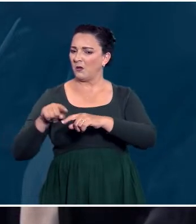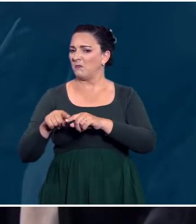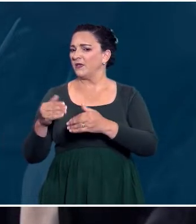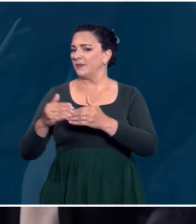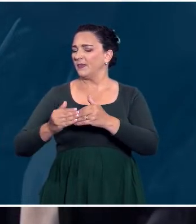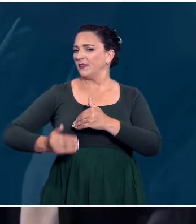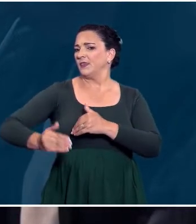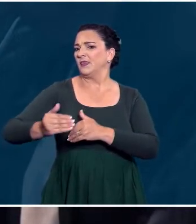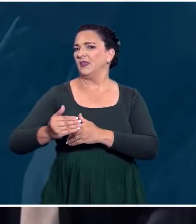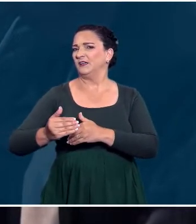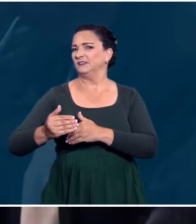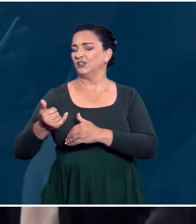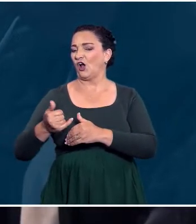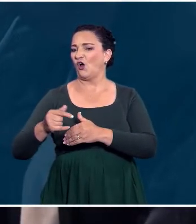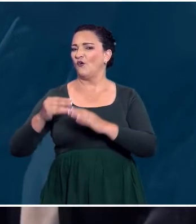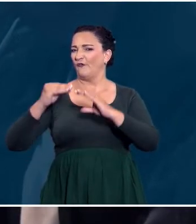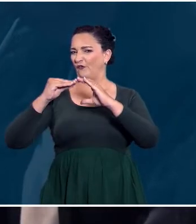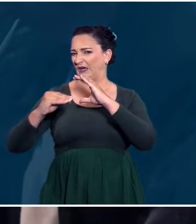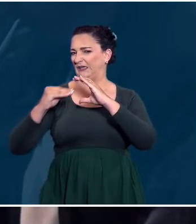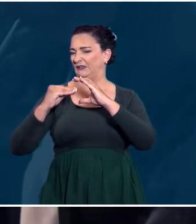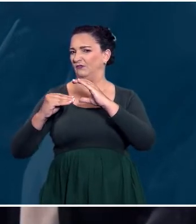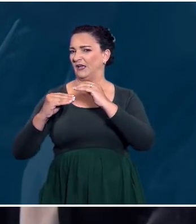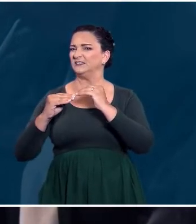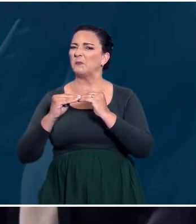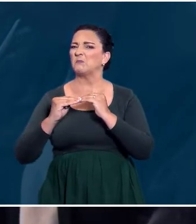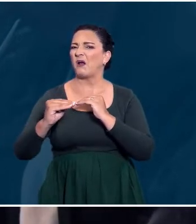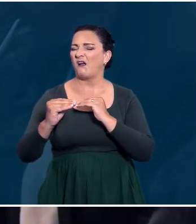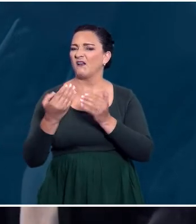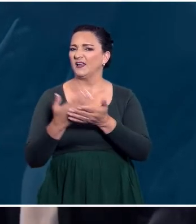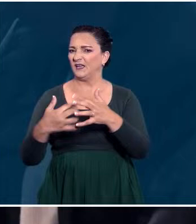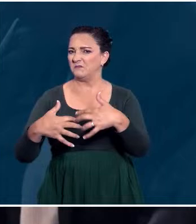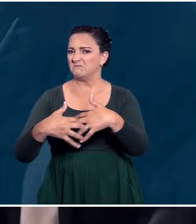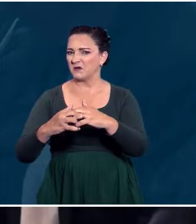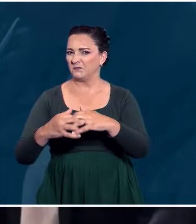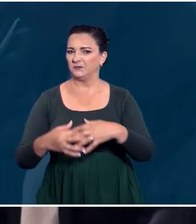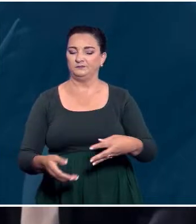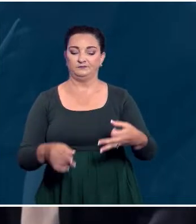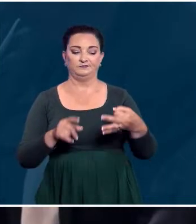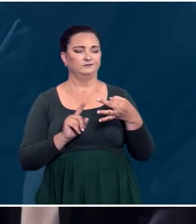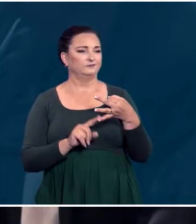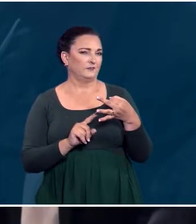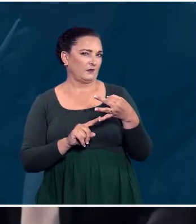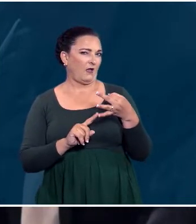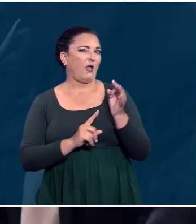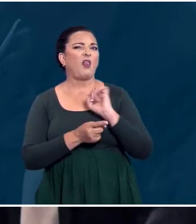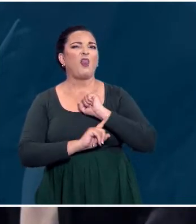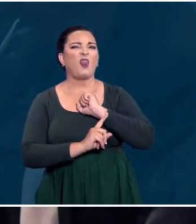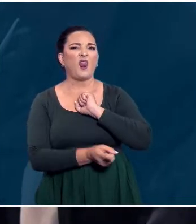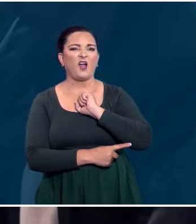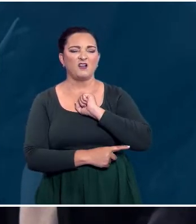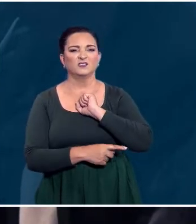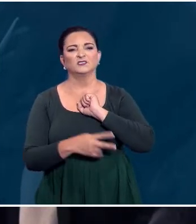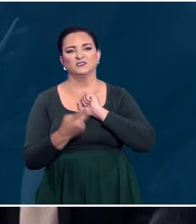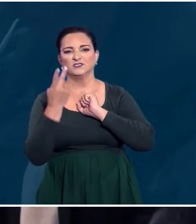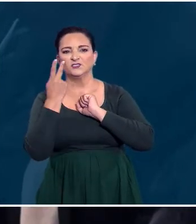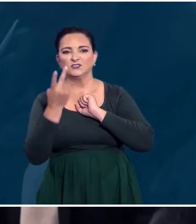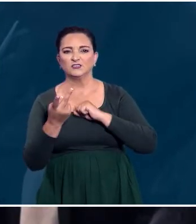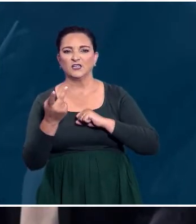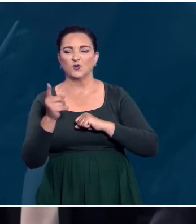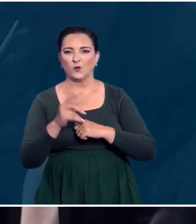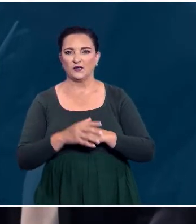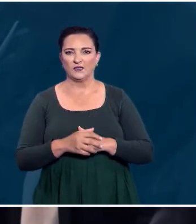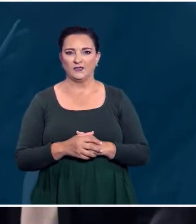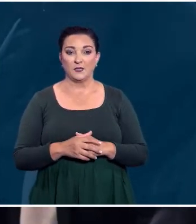offsetting the impact of inflation? And then the last one that I will read from here, what is a